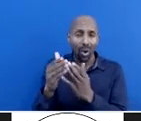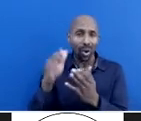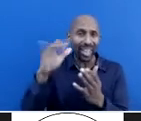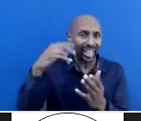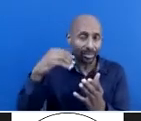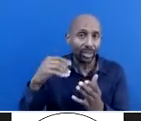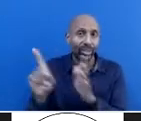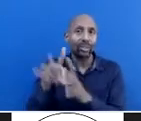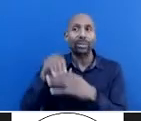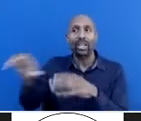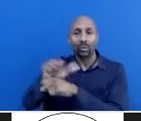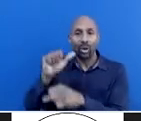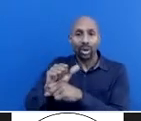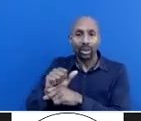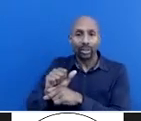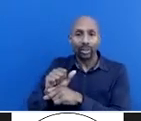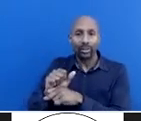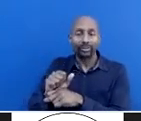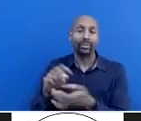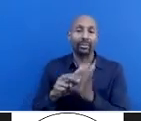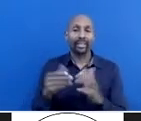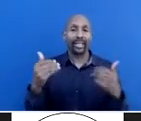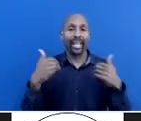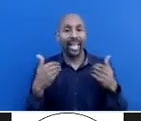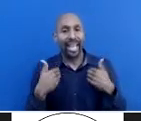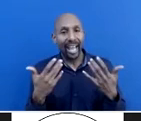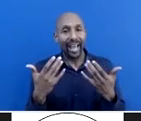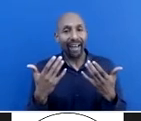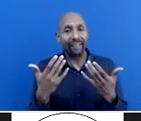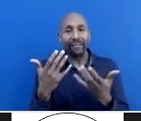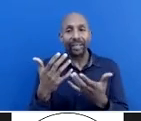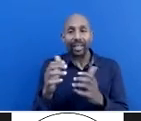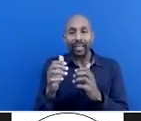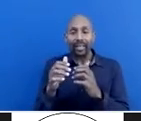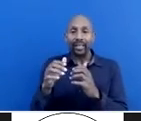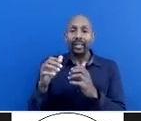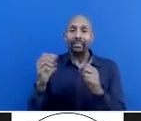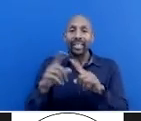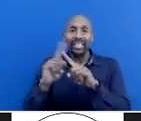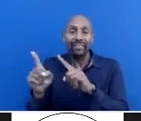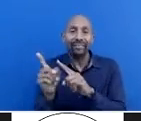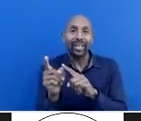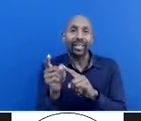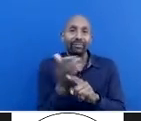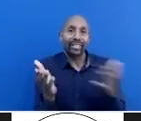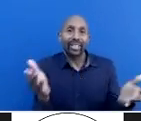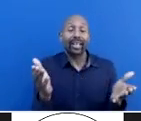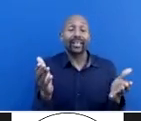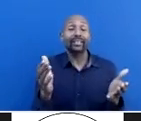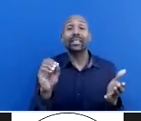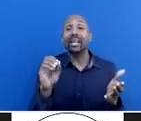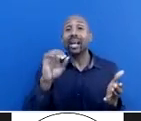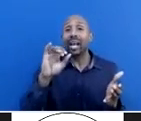African objects and those central to African American culture in single installations in order to try to tell a story that